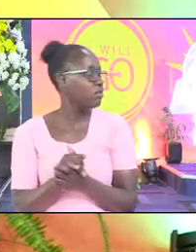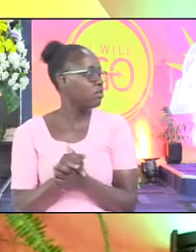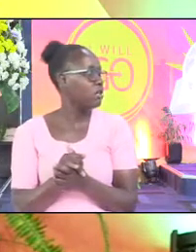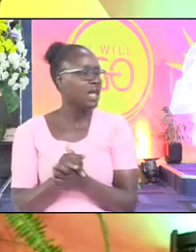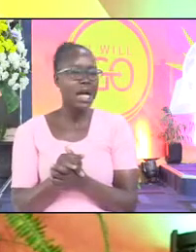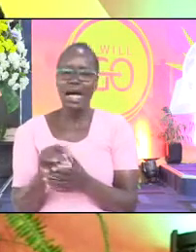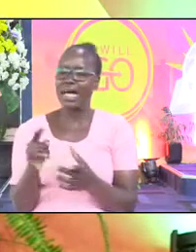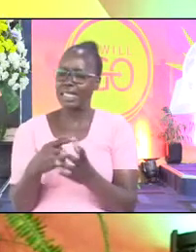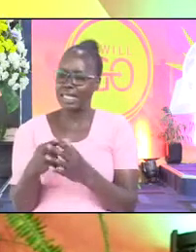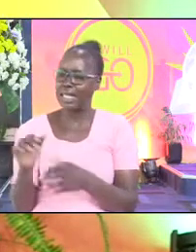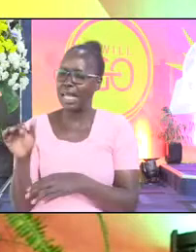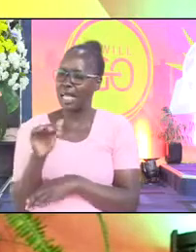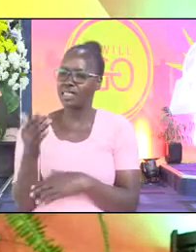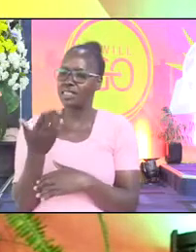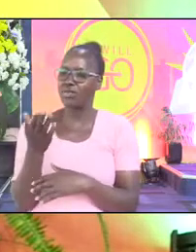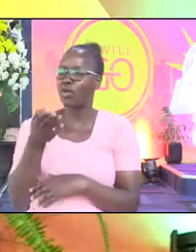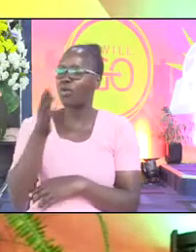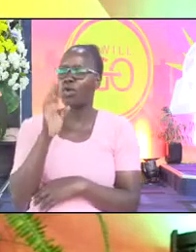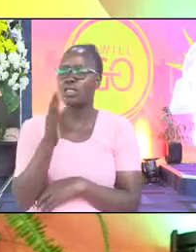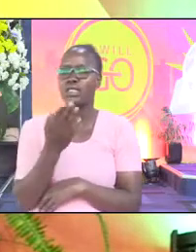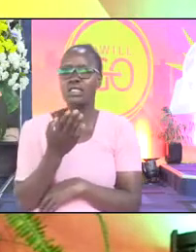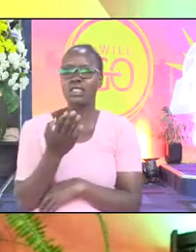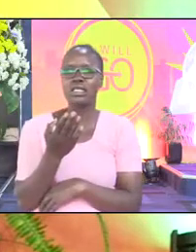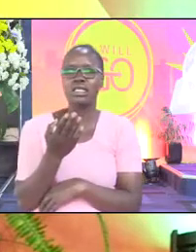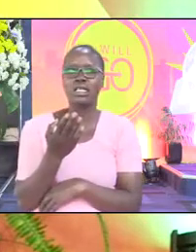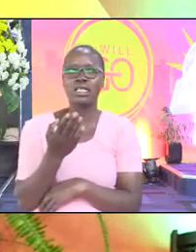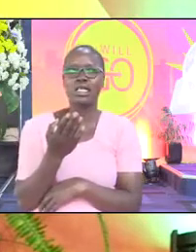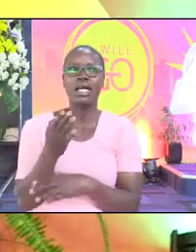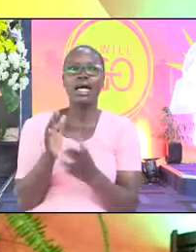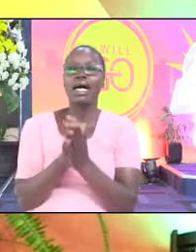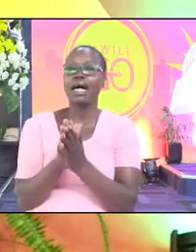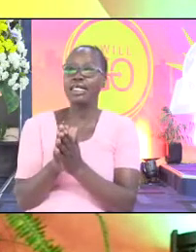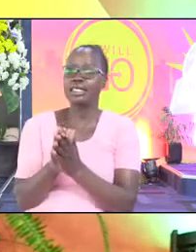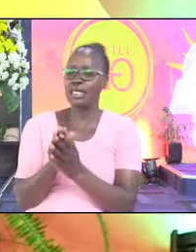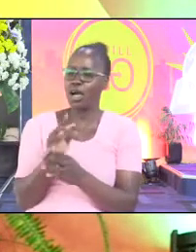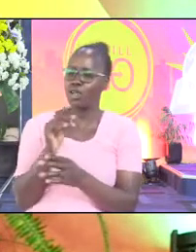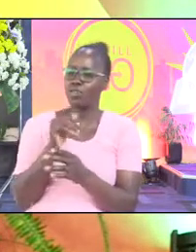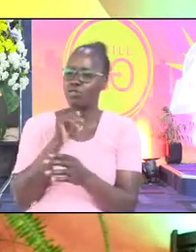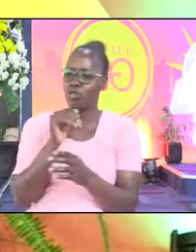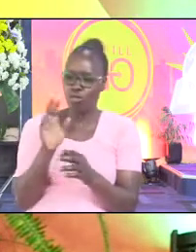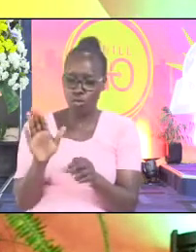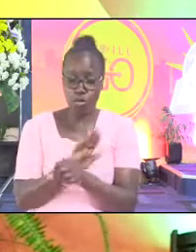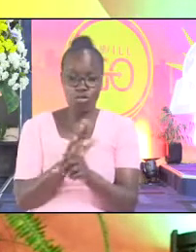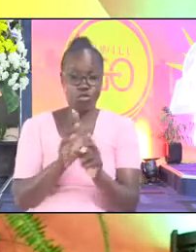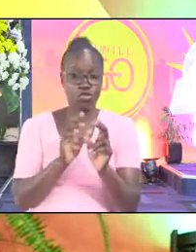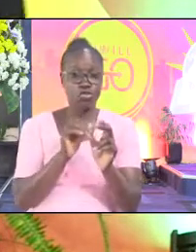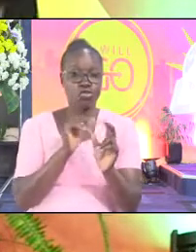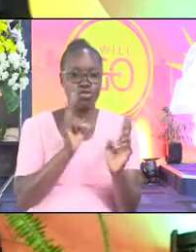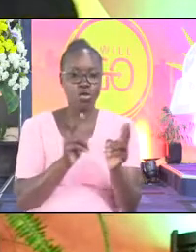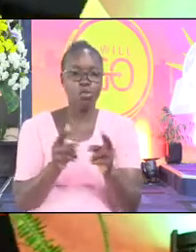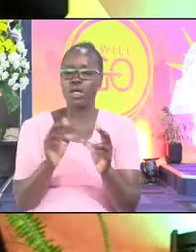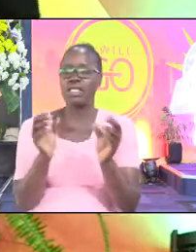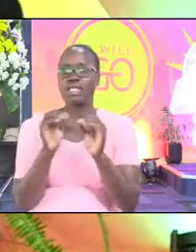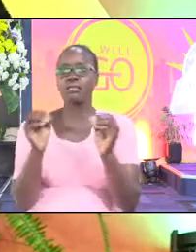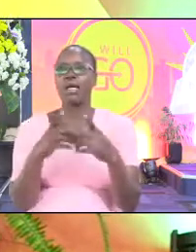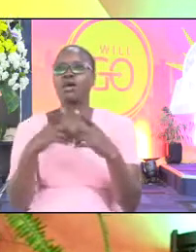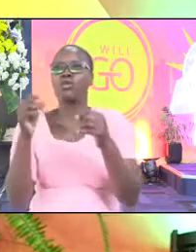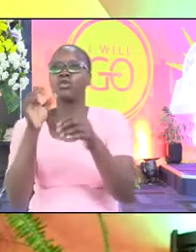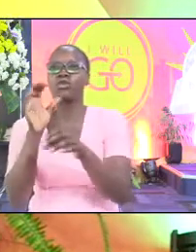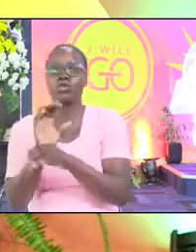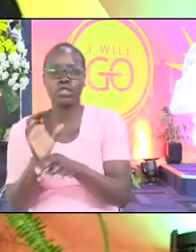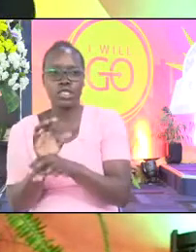An extraordinary man and a most unusual woman. I am talking, church,